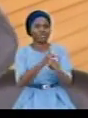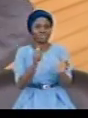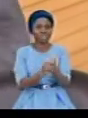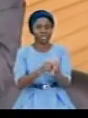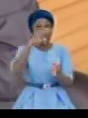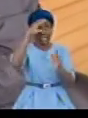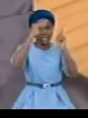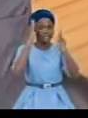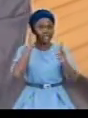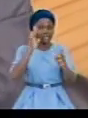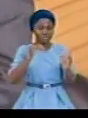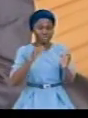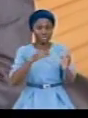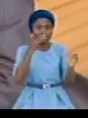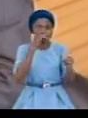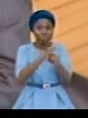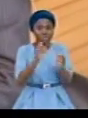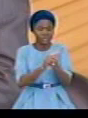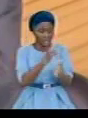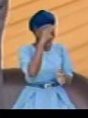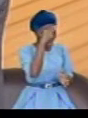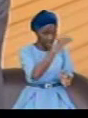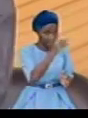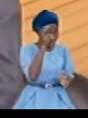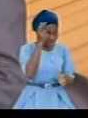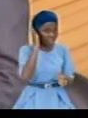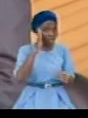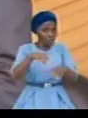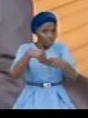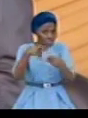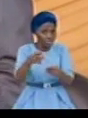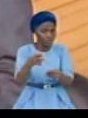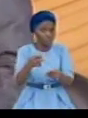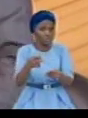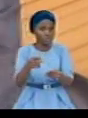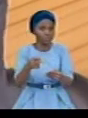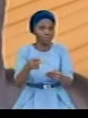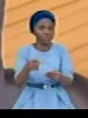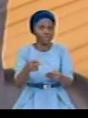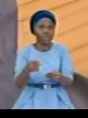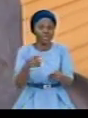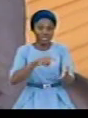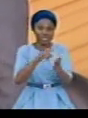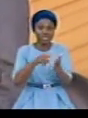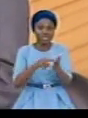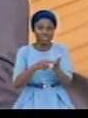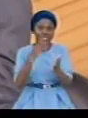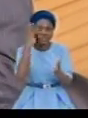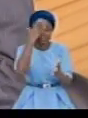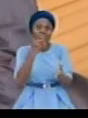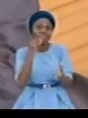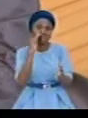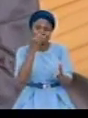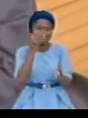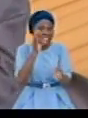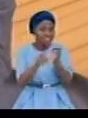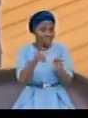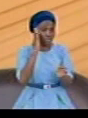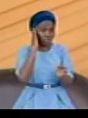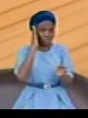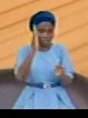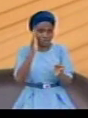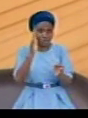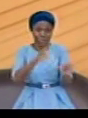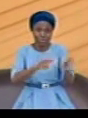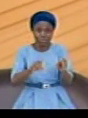you will just compromise, if you will sin, if you will do evil.